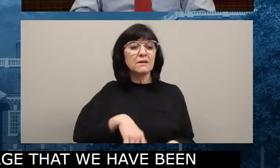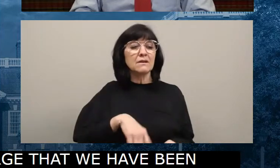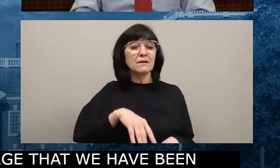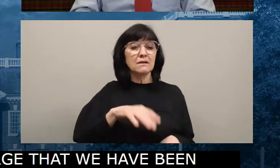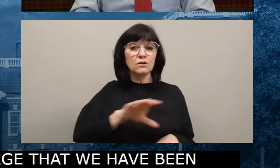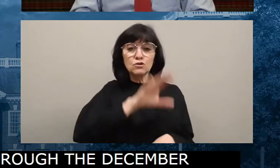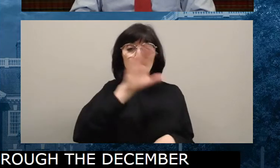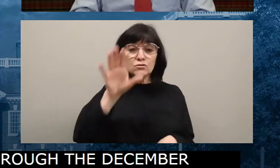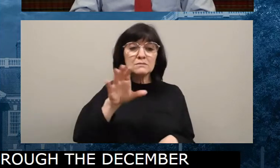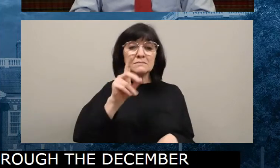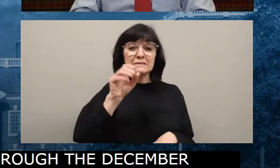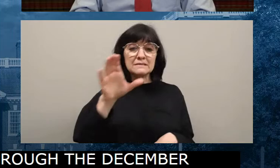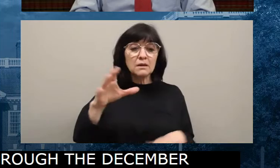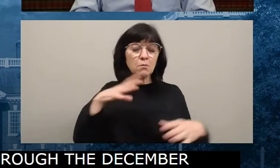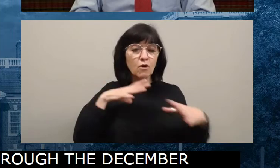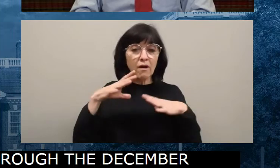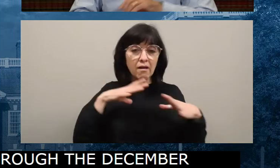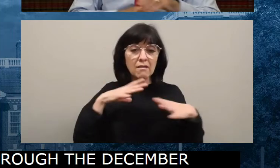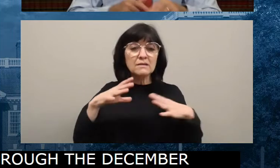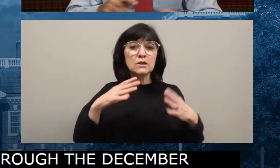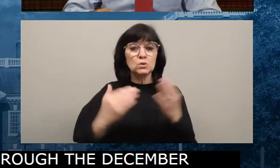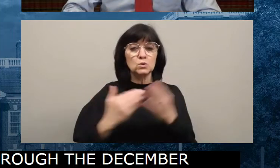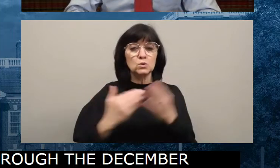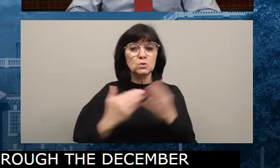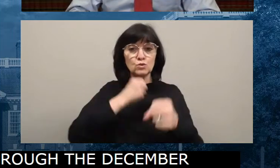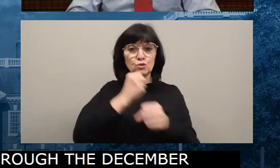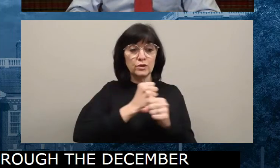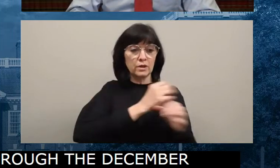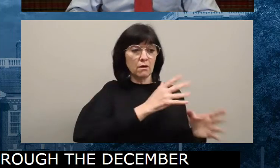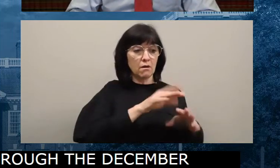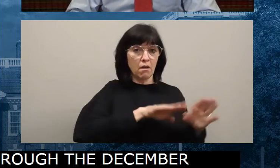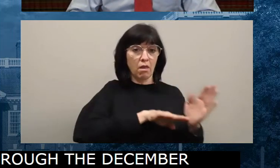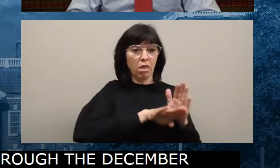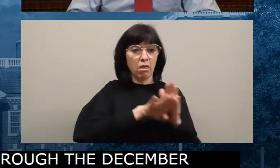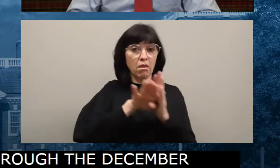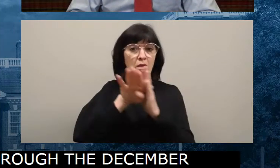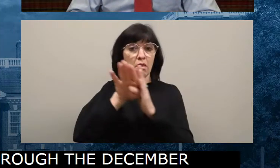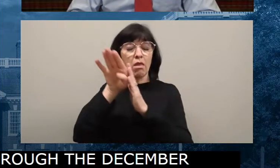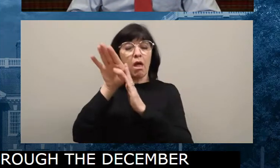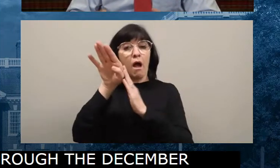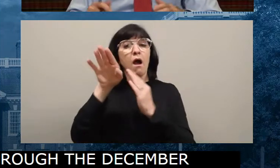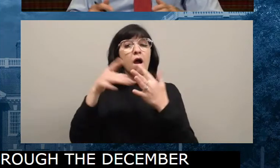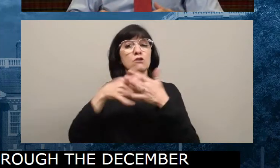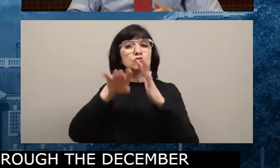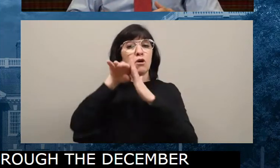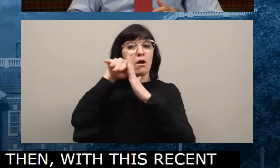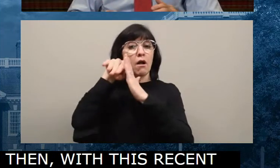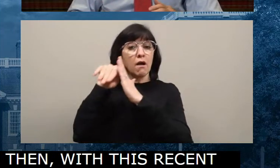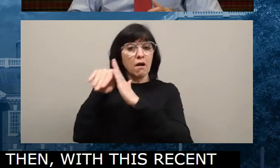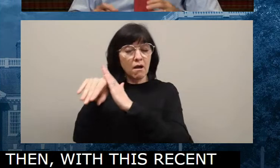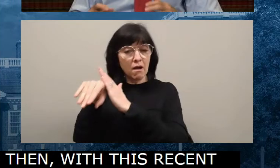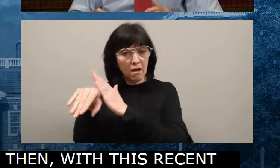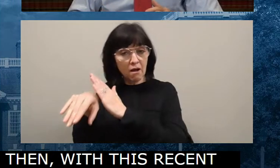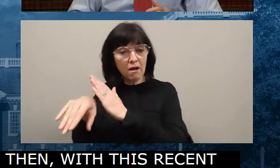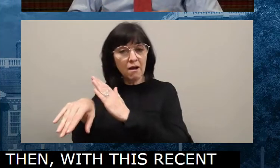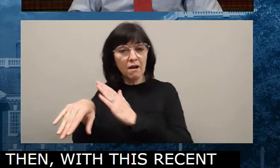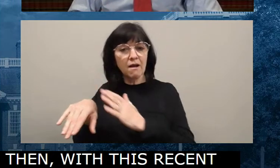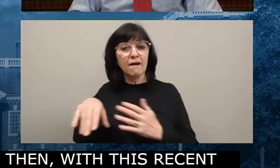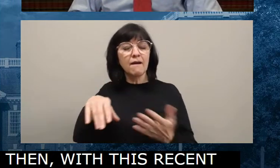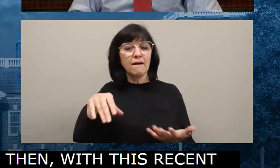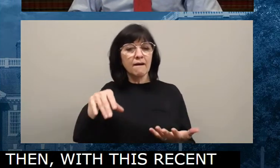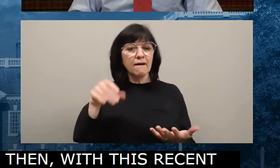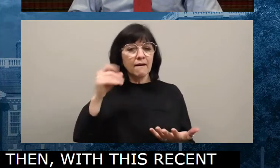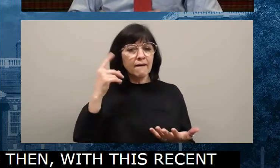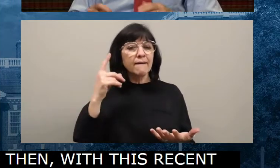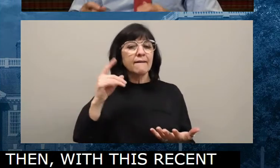uptick in cases starting about a month ago in early March, mostly as people started to, I think, relax